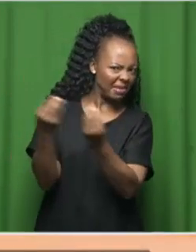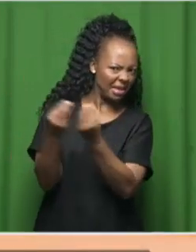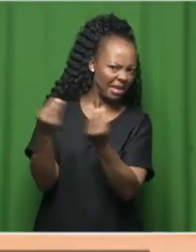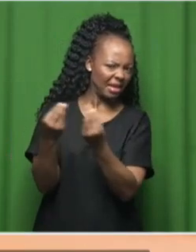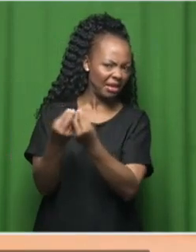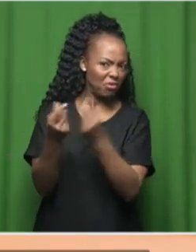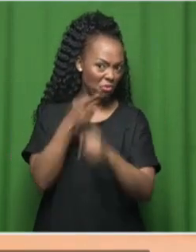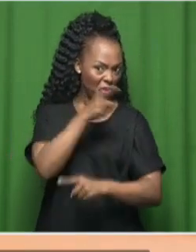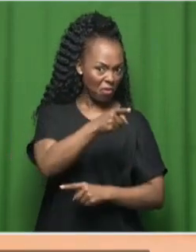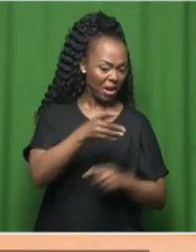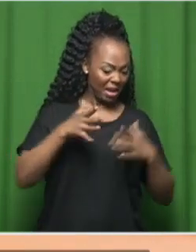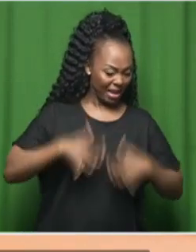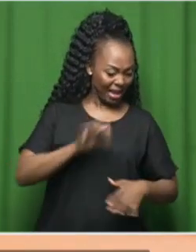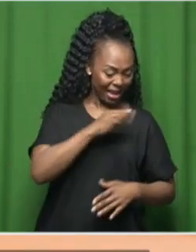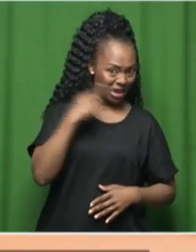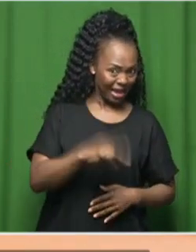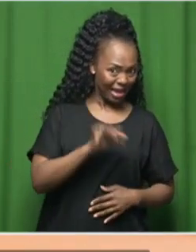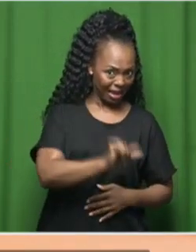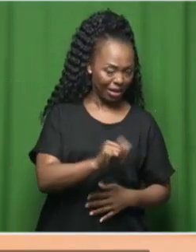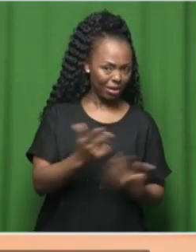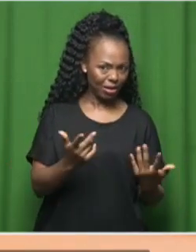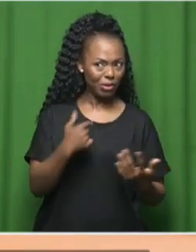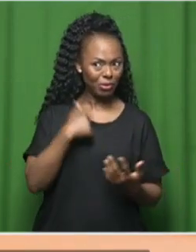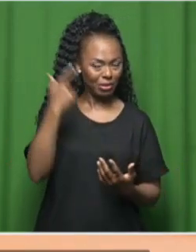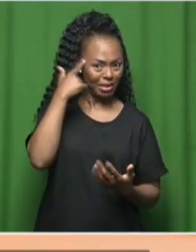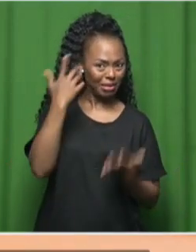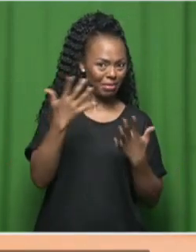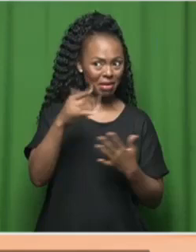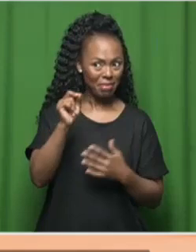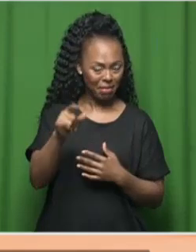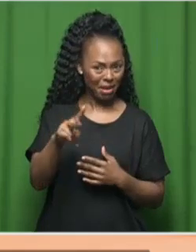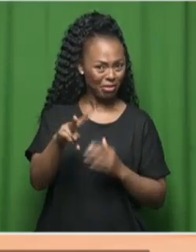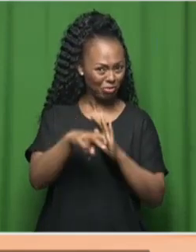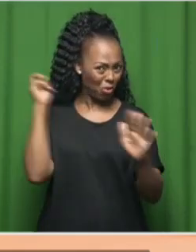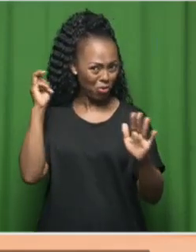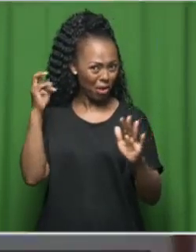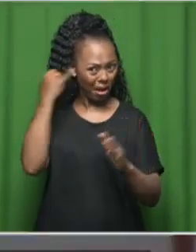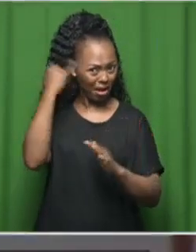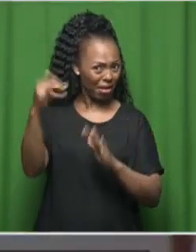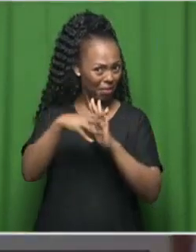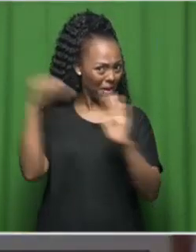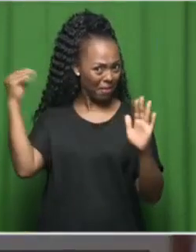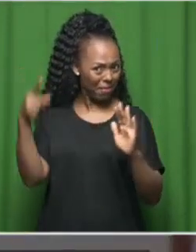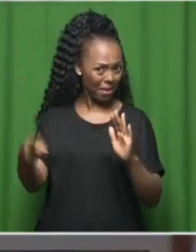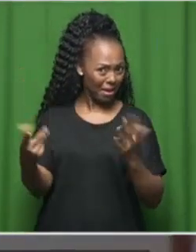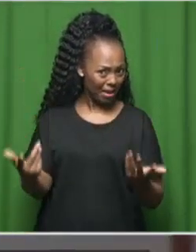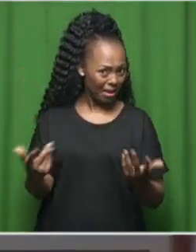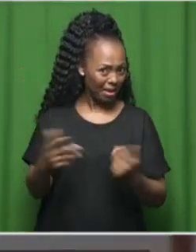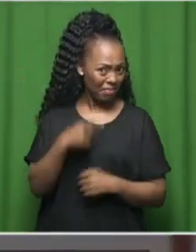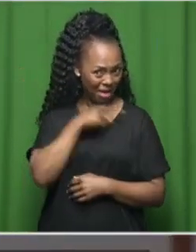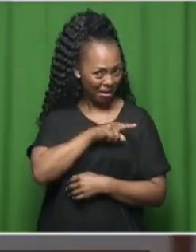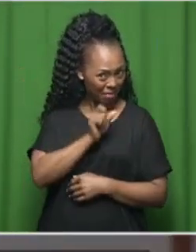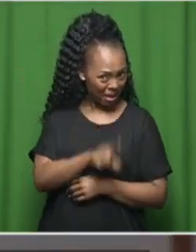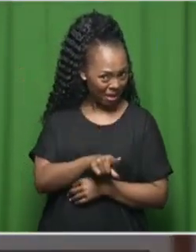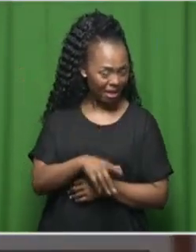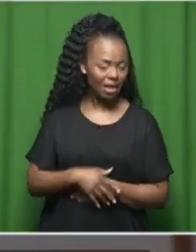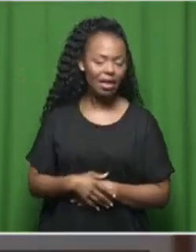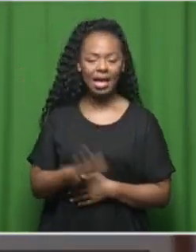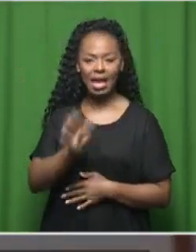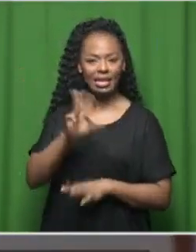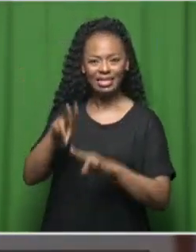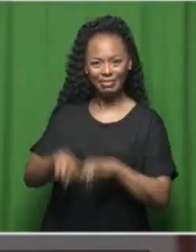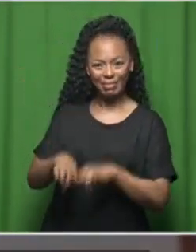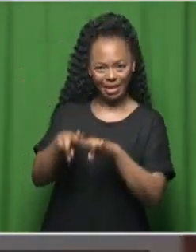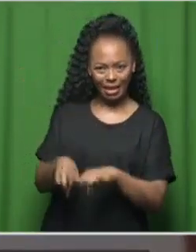elements, would you still claim it as your own intellectual property? It depends how far you do it. At a